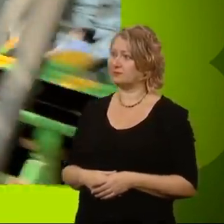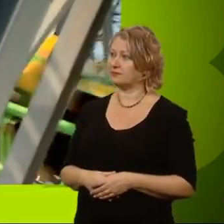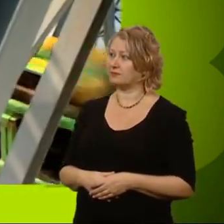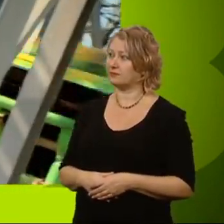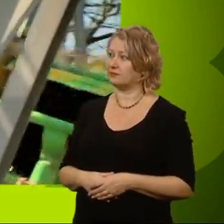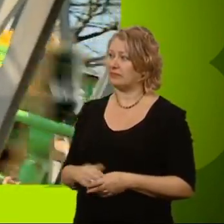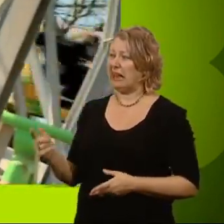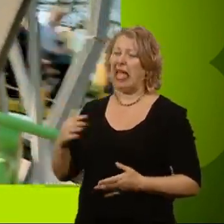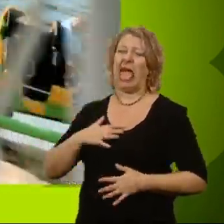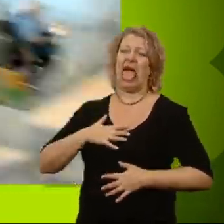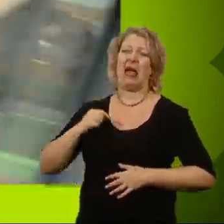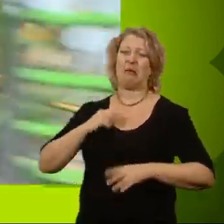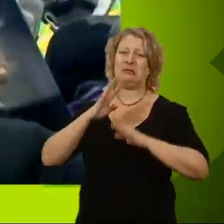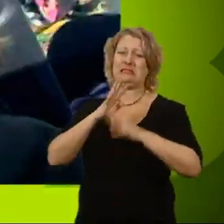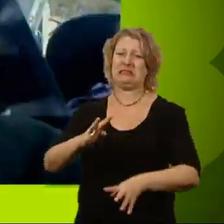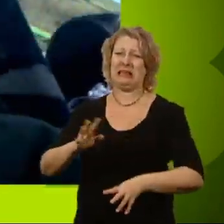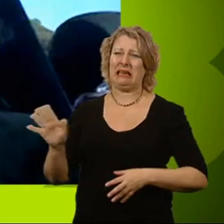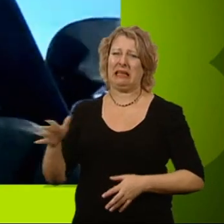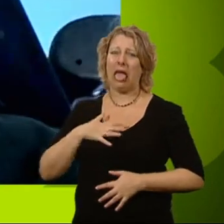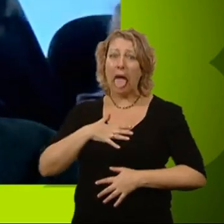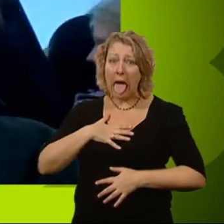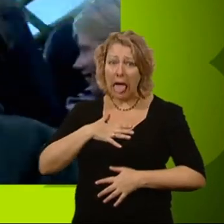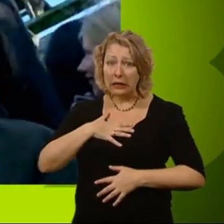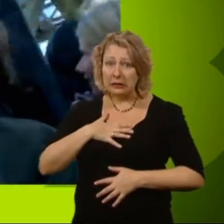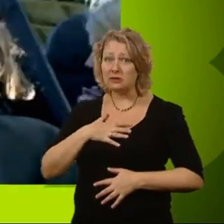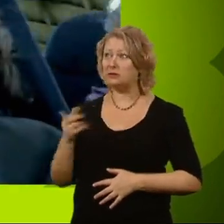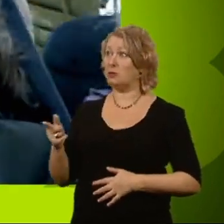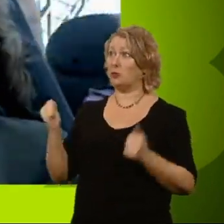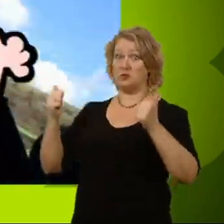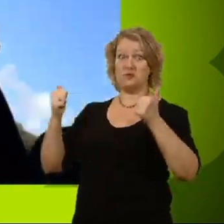sharks, I'm going to be sick! Sorry, madam.